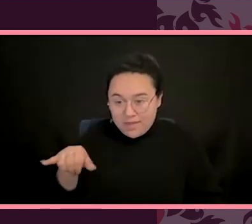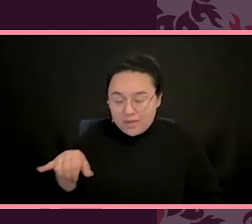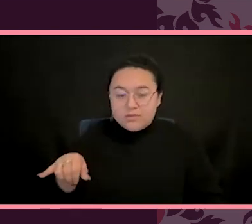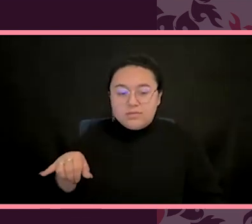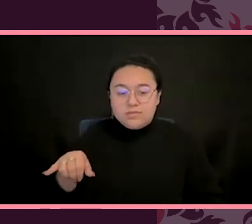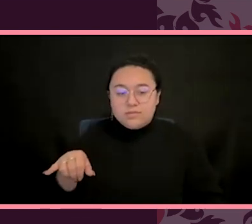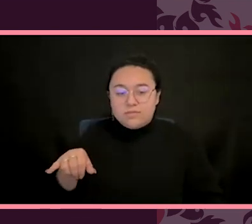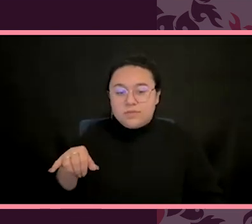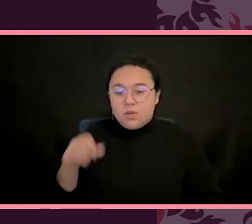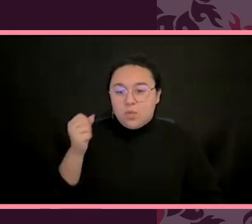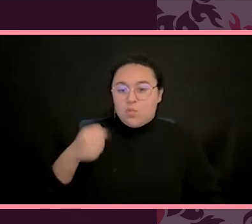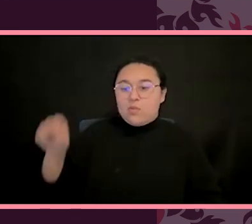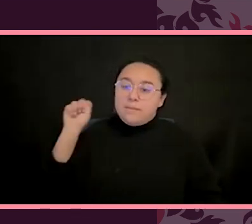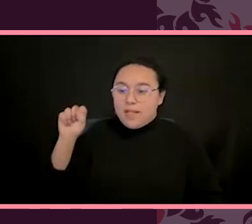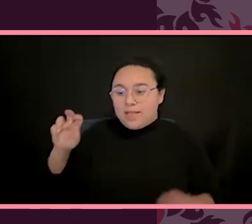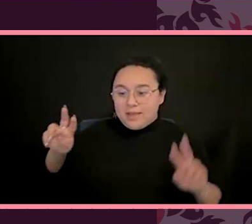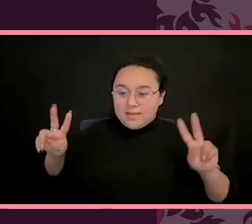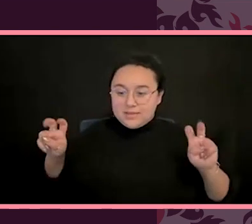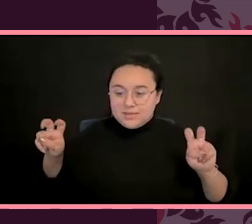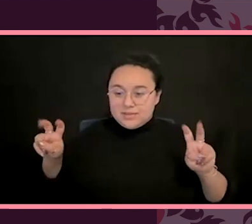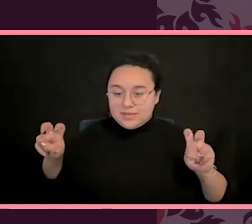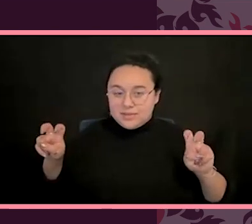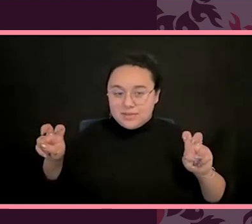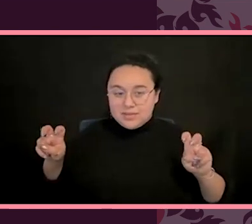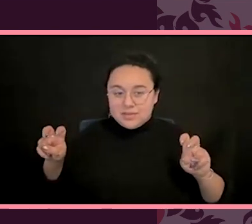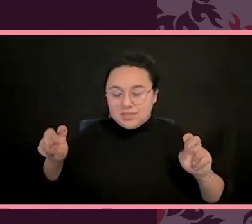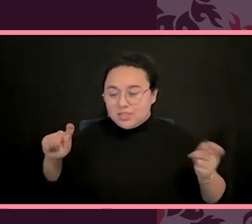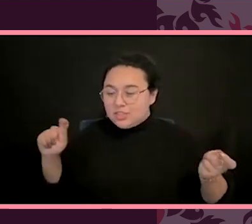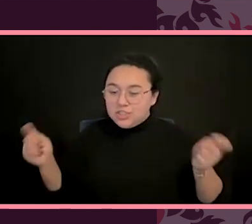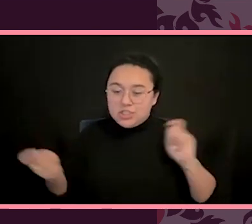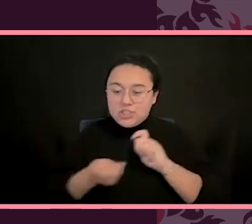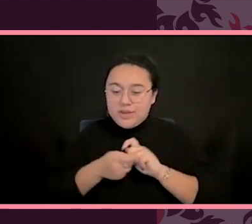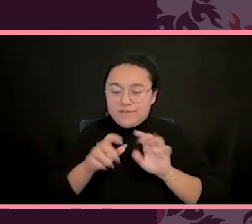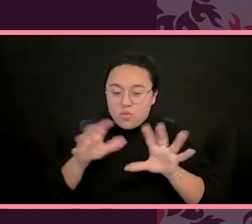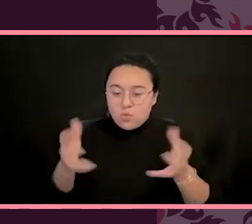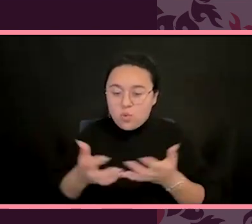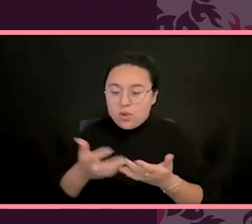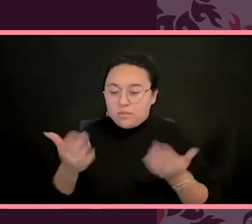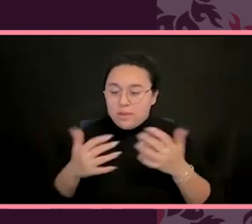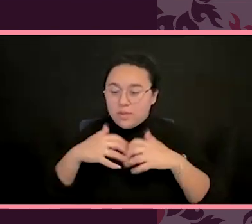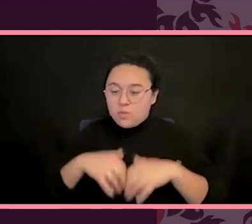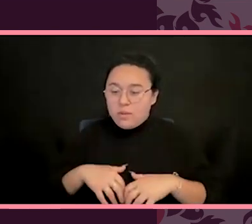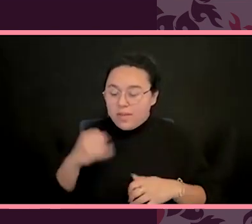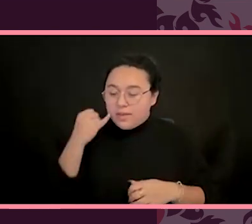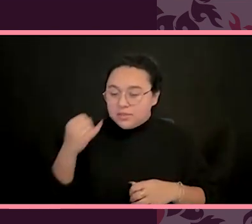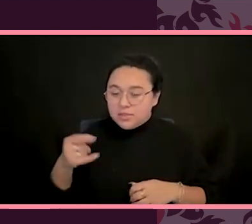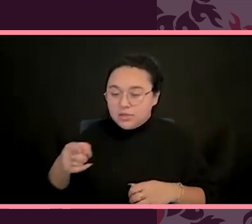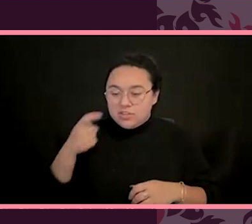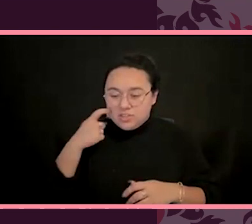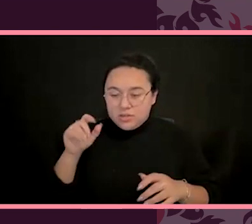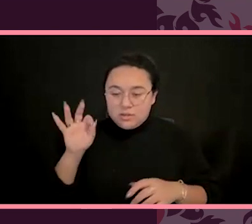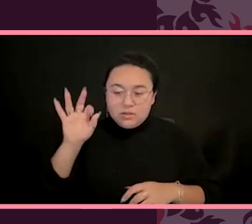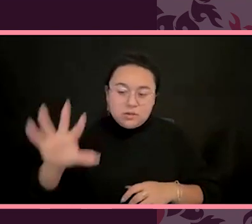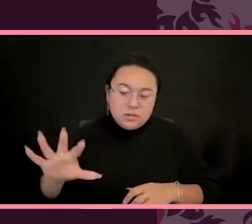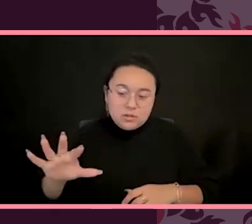of this rebellious, fault shifting, the world might crumble idea that you've just introduced,